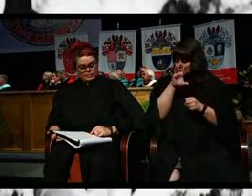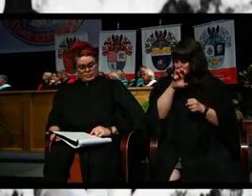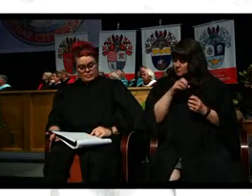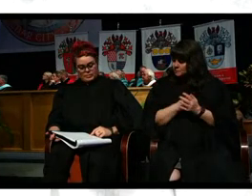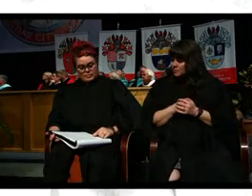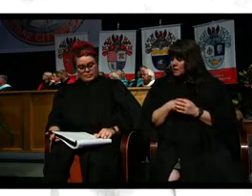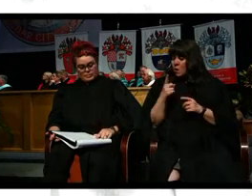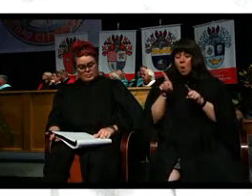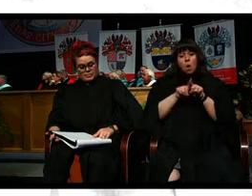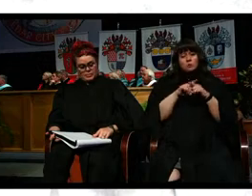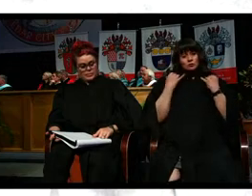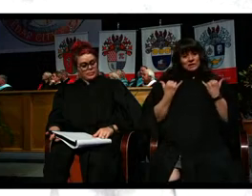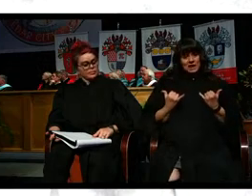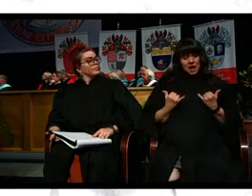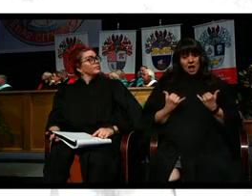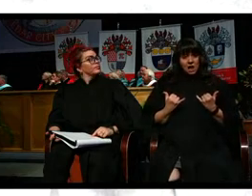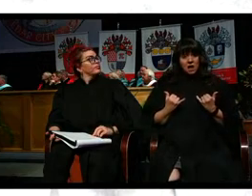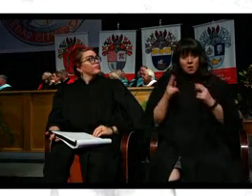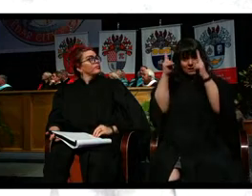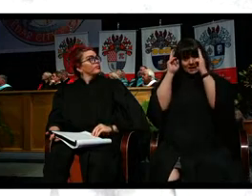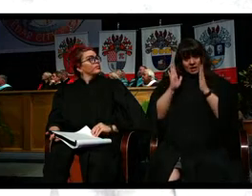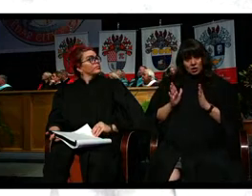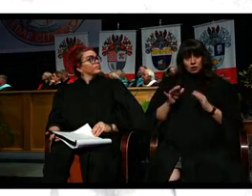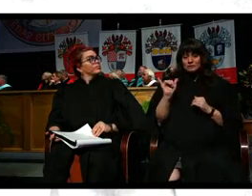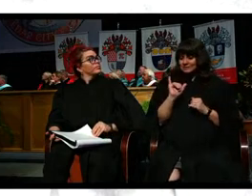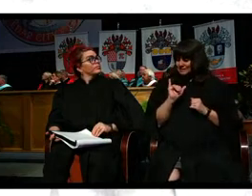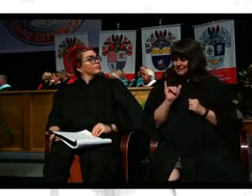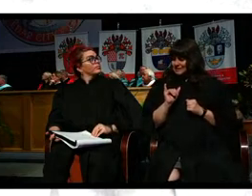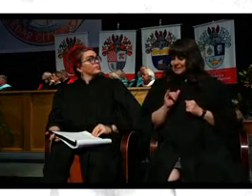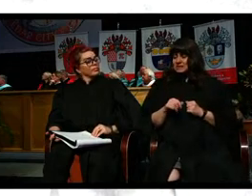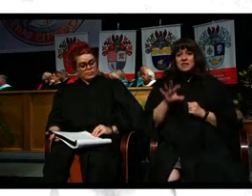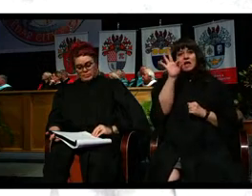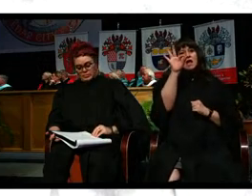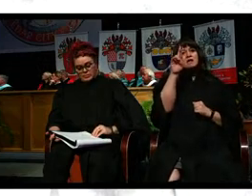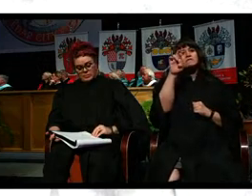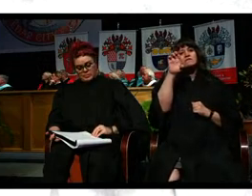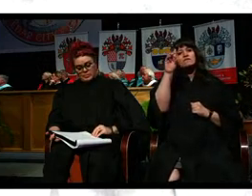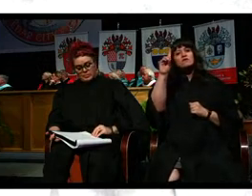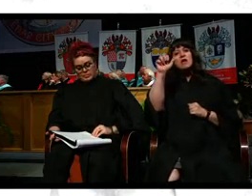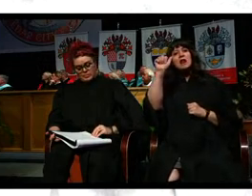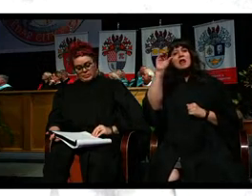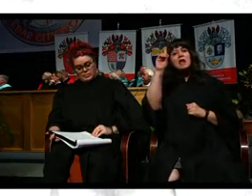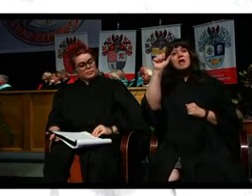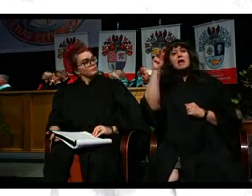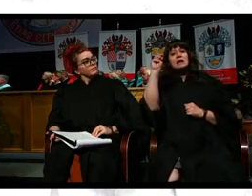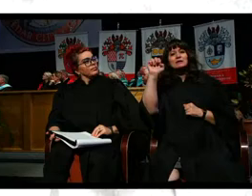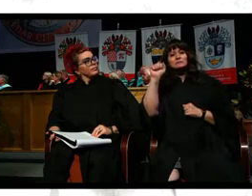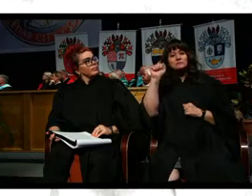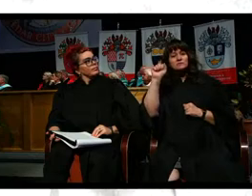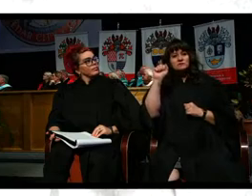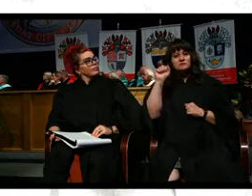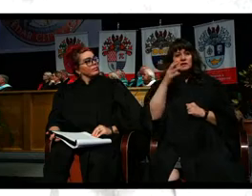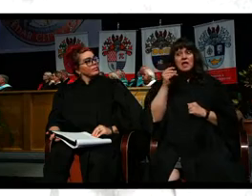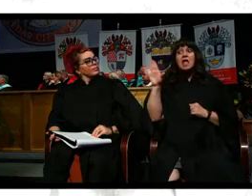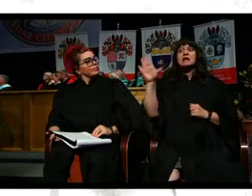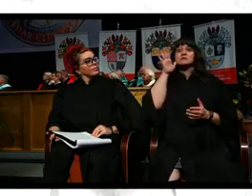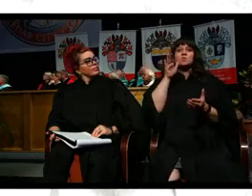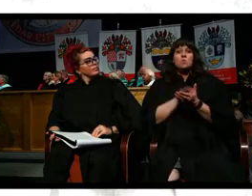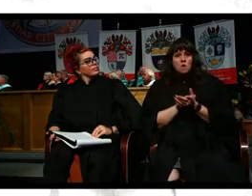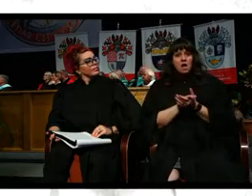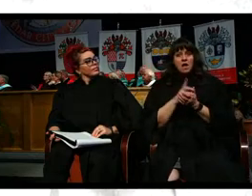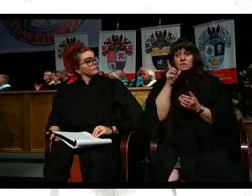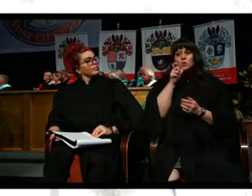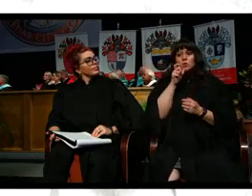day heroes, like theater professor Fred C. Adams and his wife Barbara, who in 1961 founded the Utah